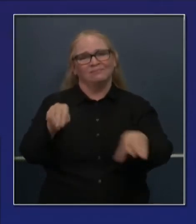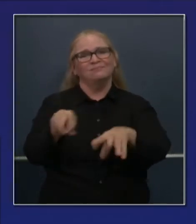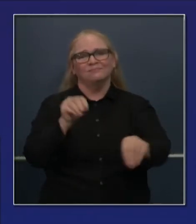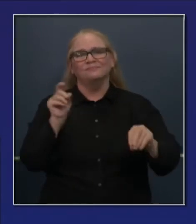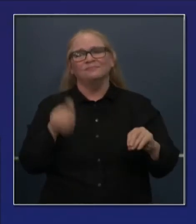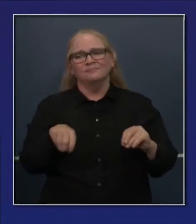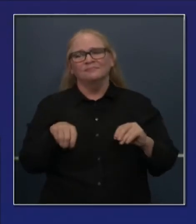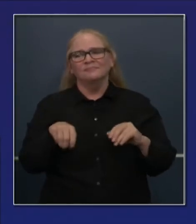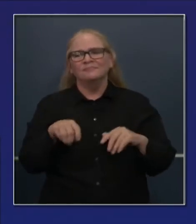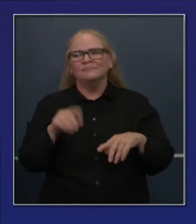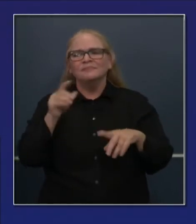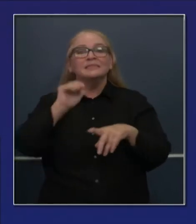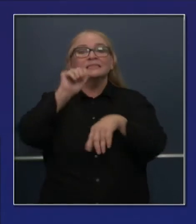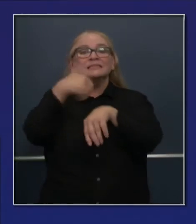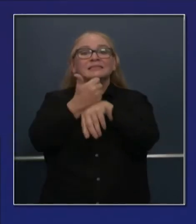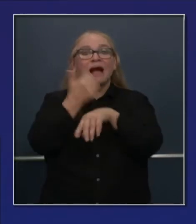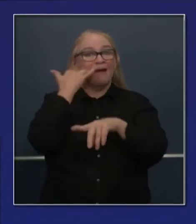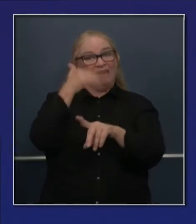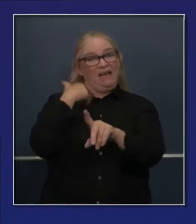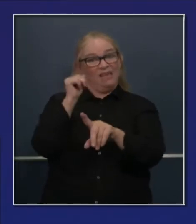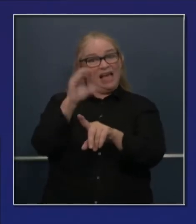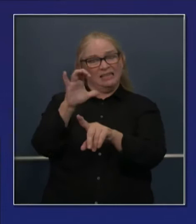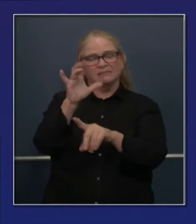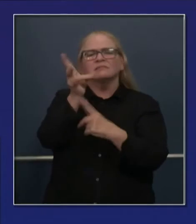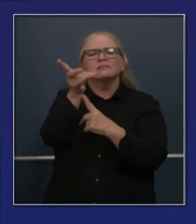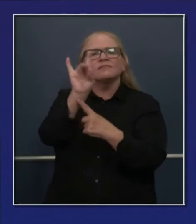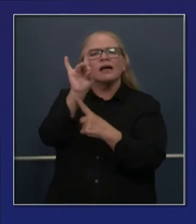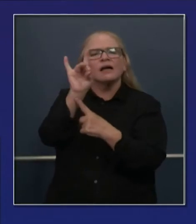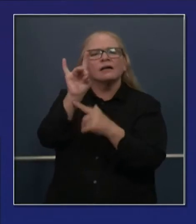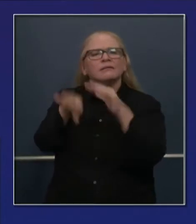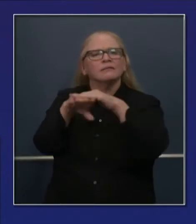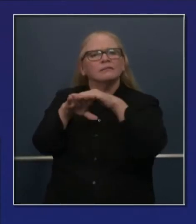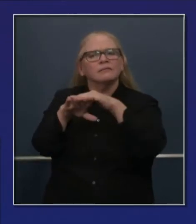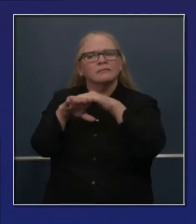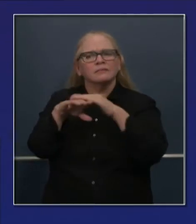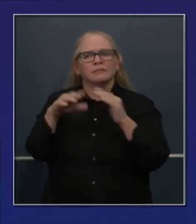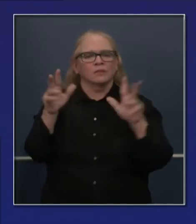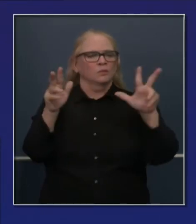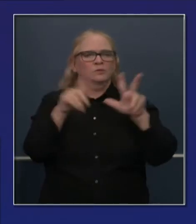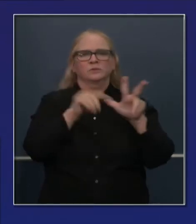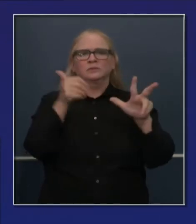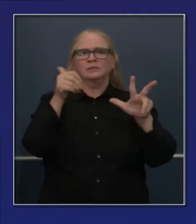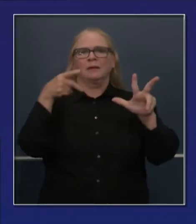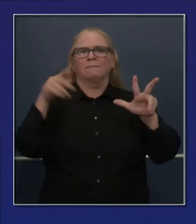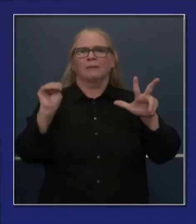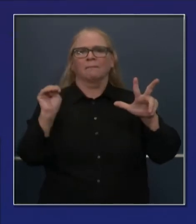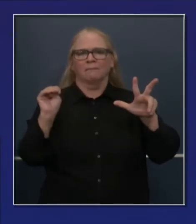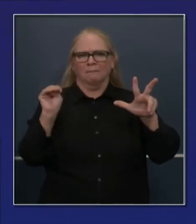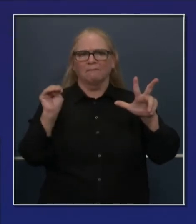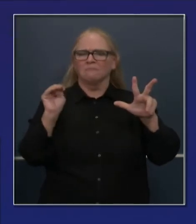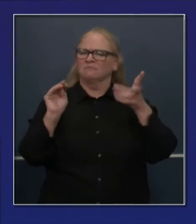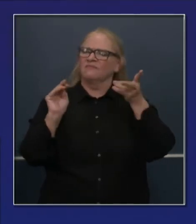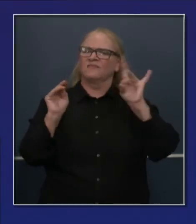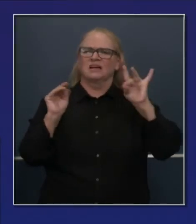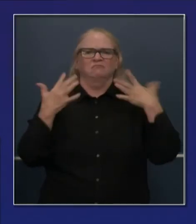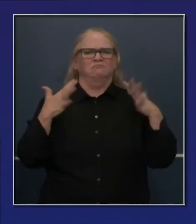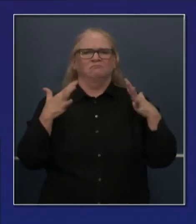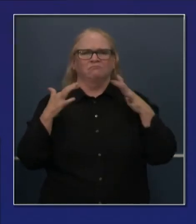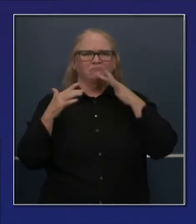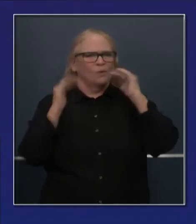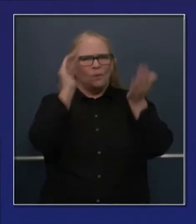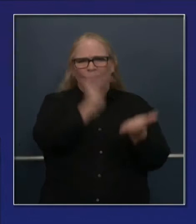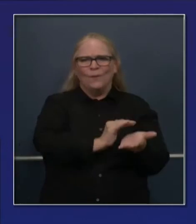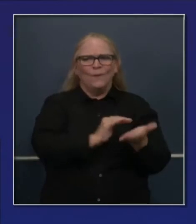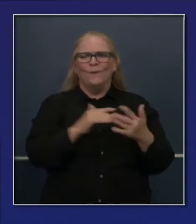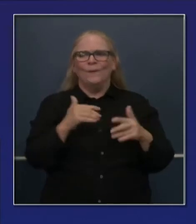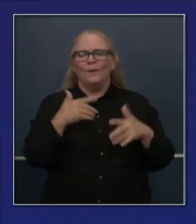AC to 78 degrees between the hours of 3 and 10 p.m. to cool your homes and offices overnight